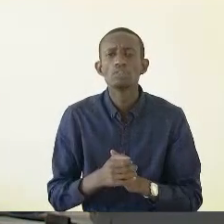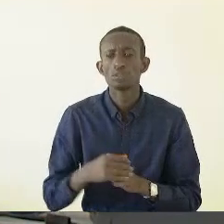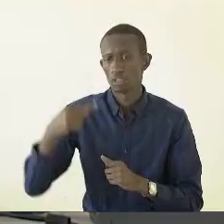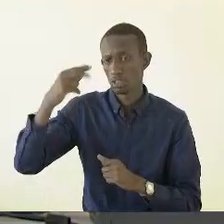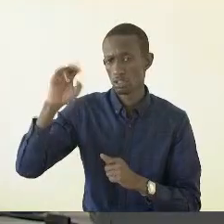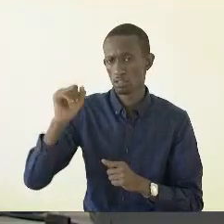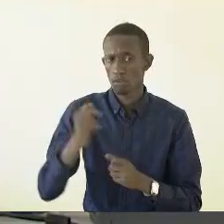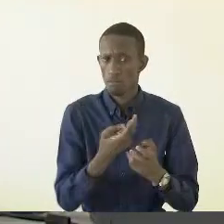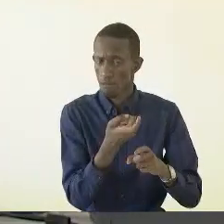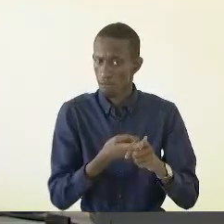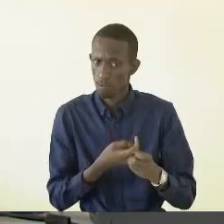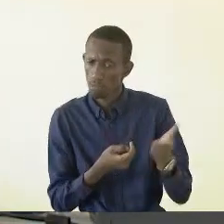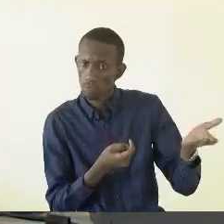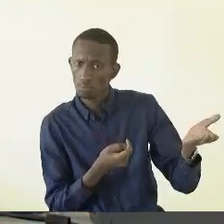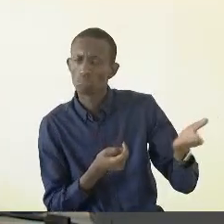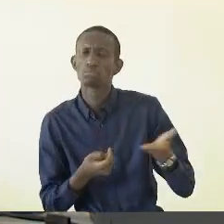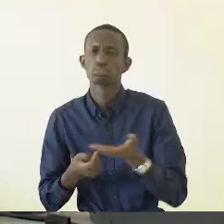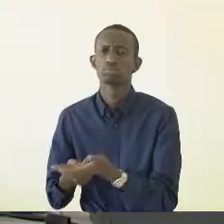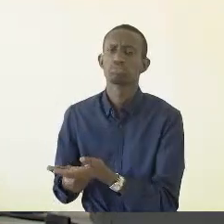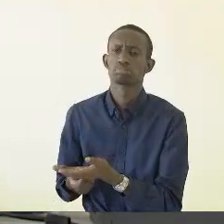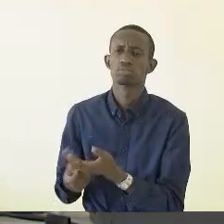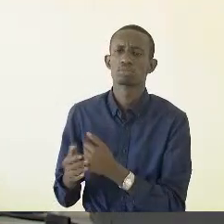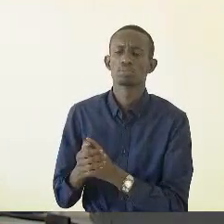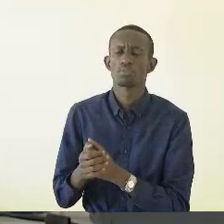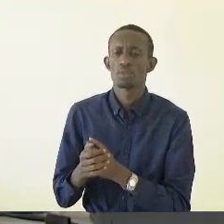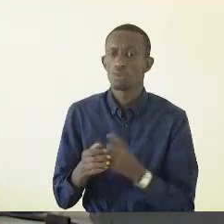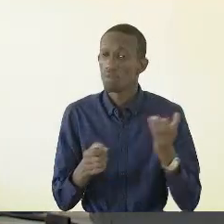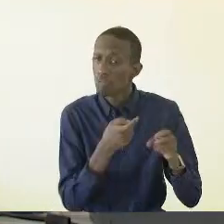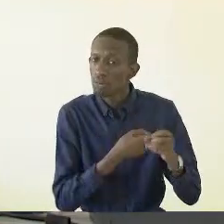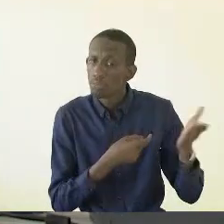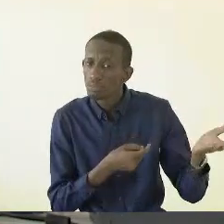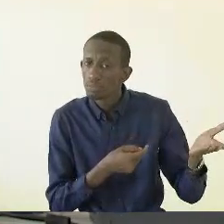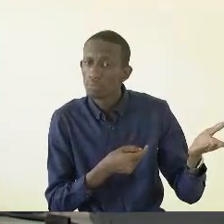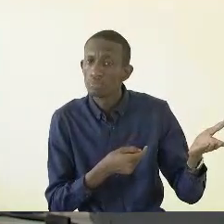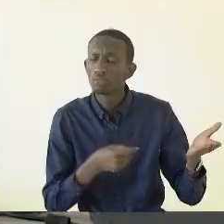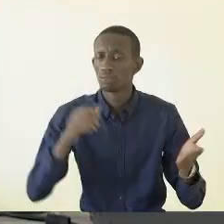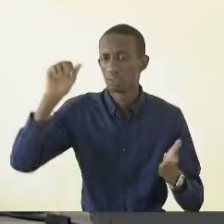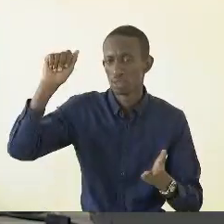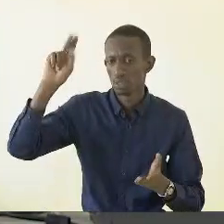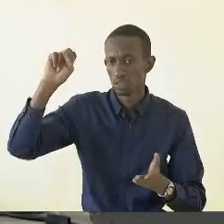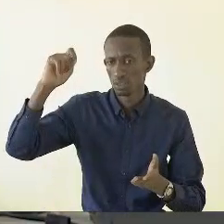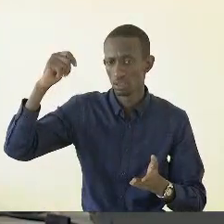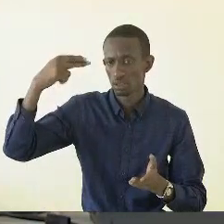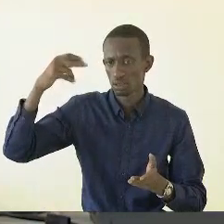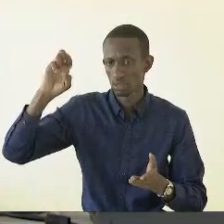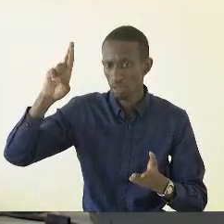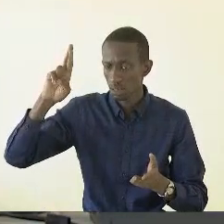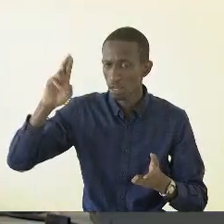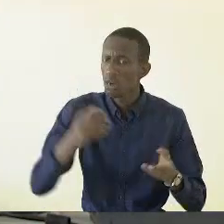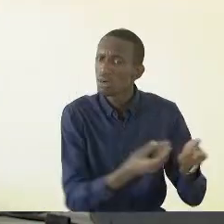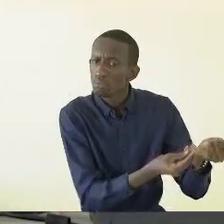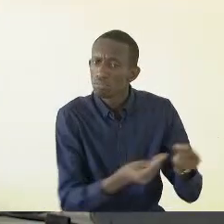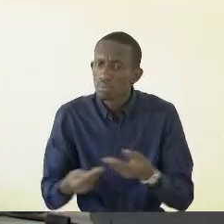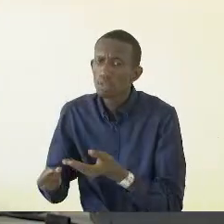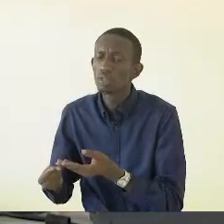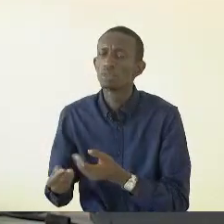of pistil. The transfer of pollen grains from anthers of the stamen or the